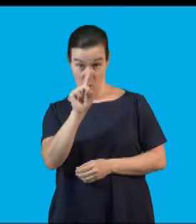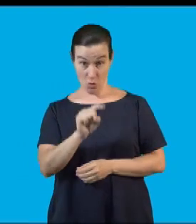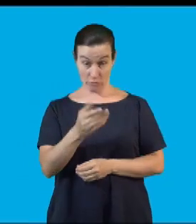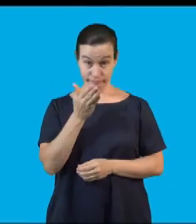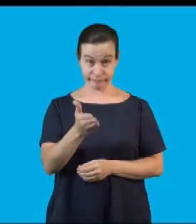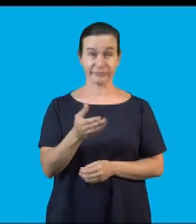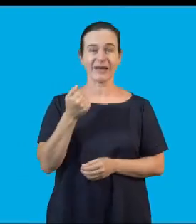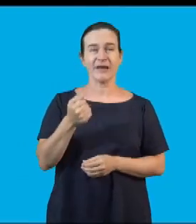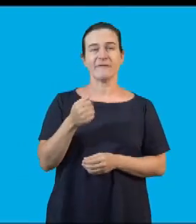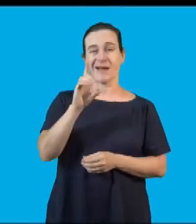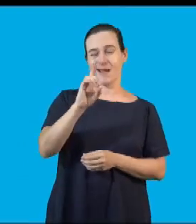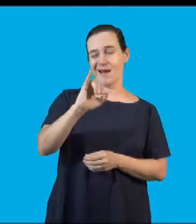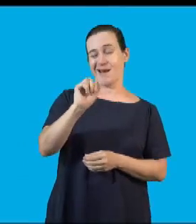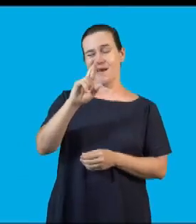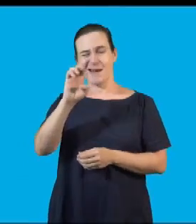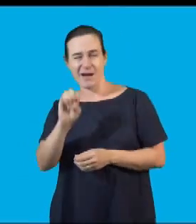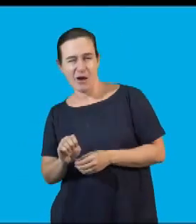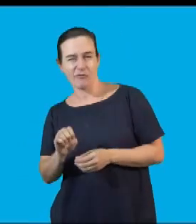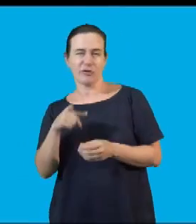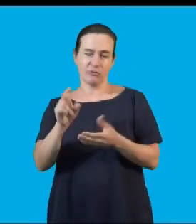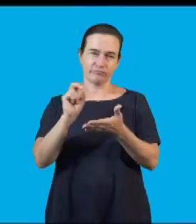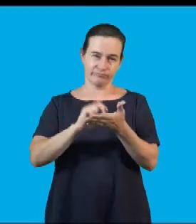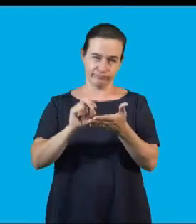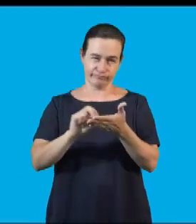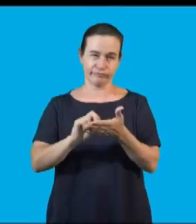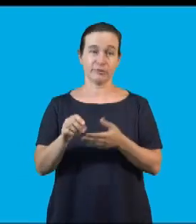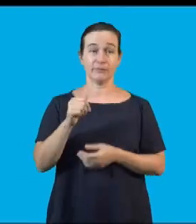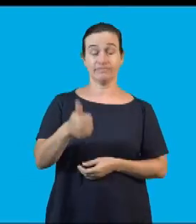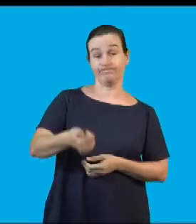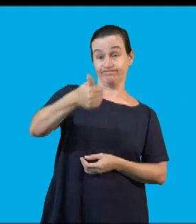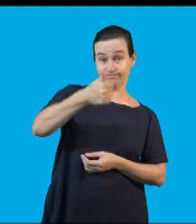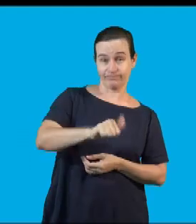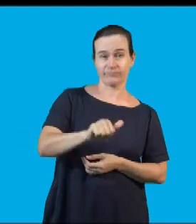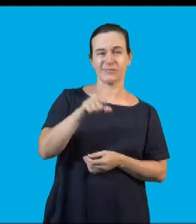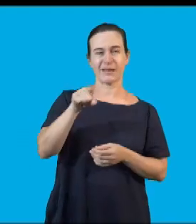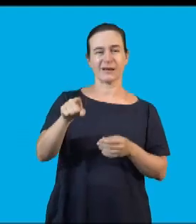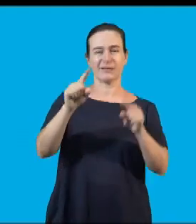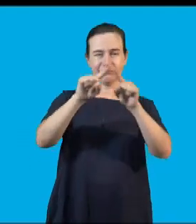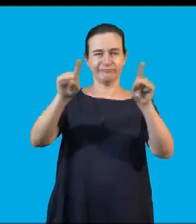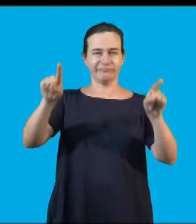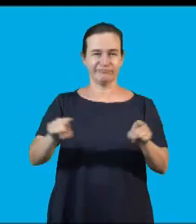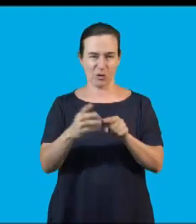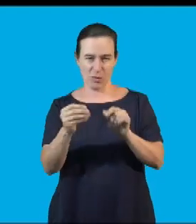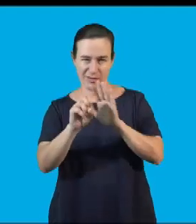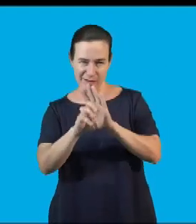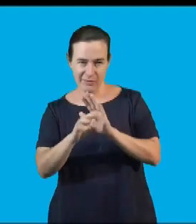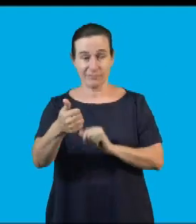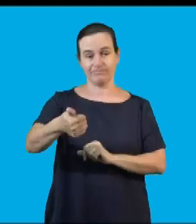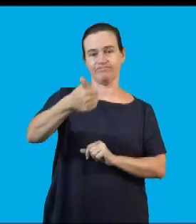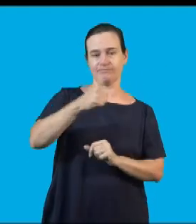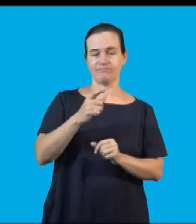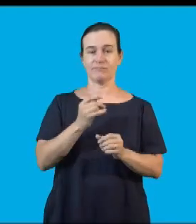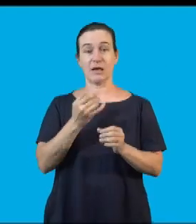see a diary entry from category B, a flyer from category A, and instructions